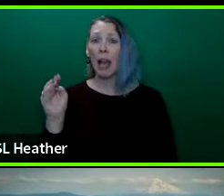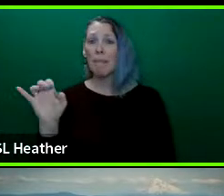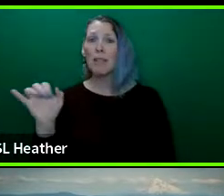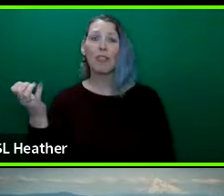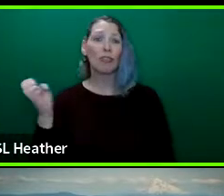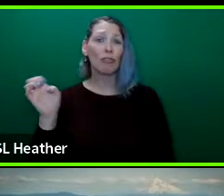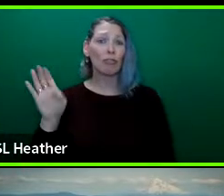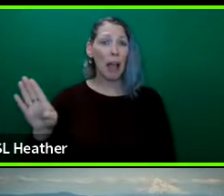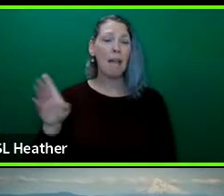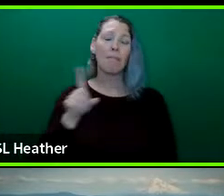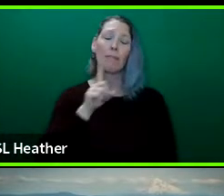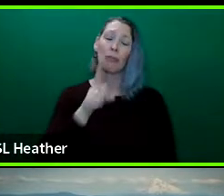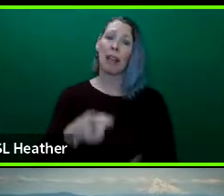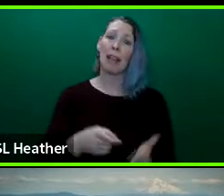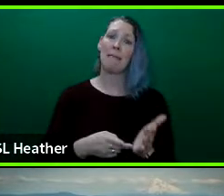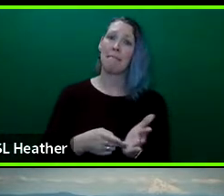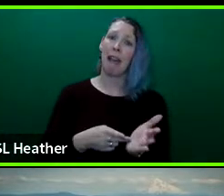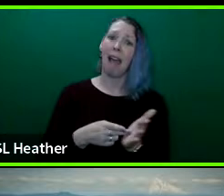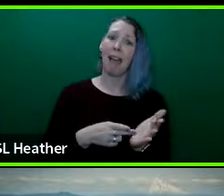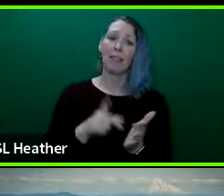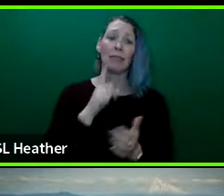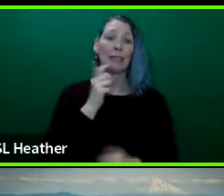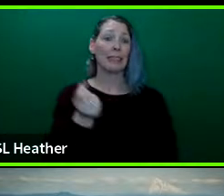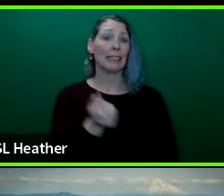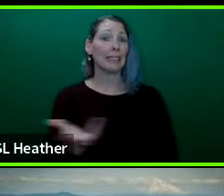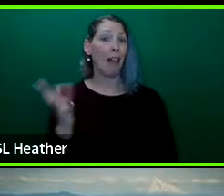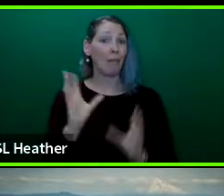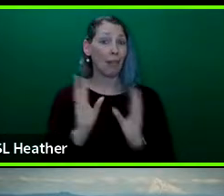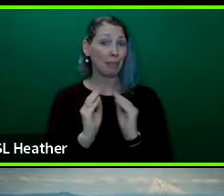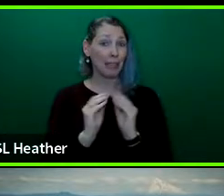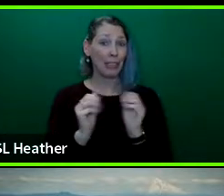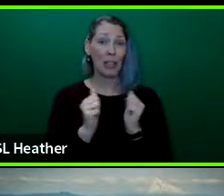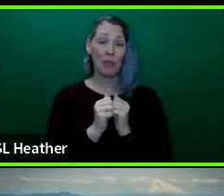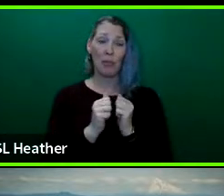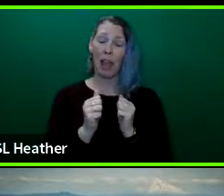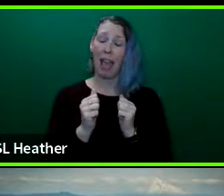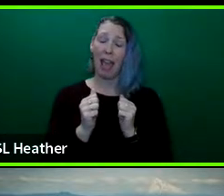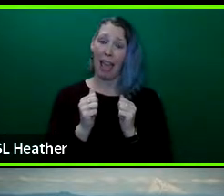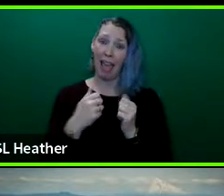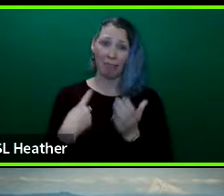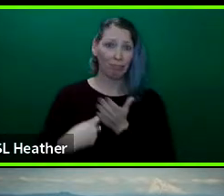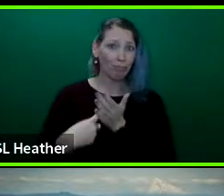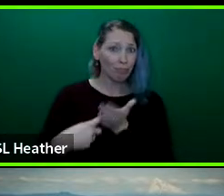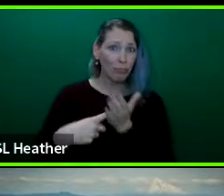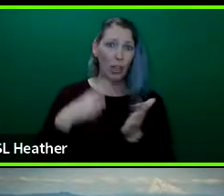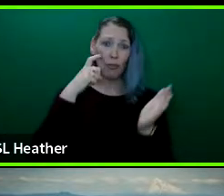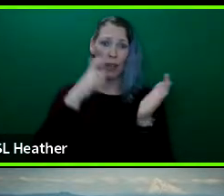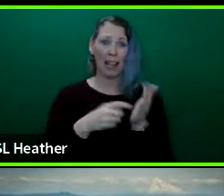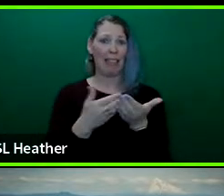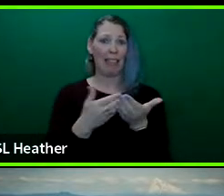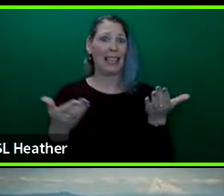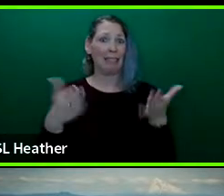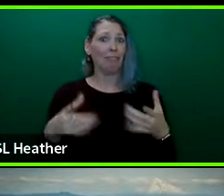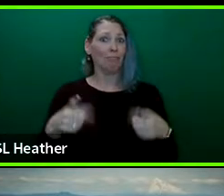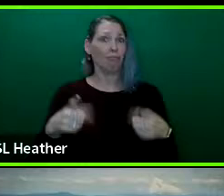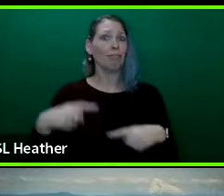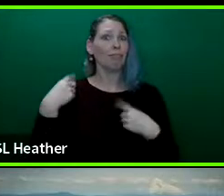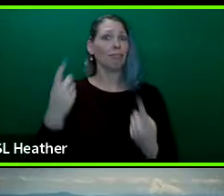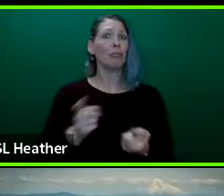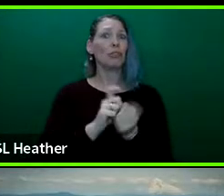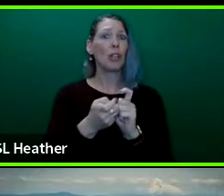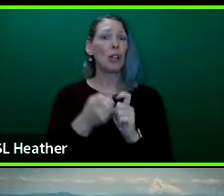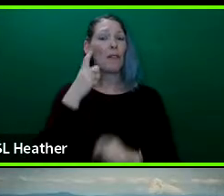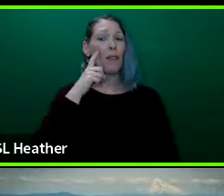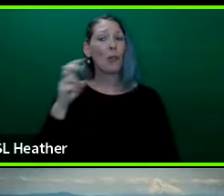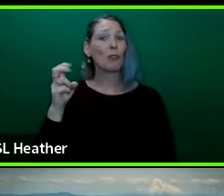work. I'll be very honest, we've had several meetings with extremely forward discussion about recognition of things that have changed for both transit systems